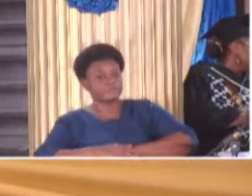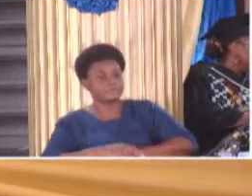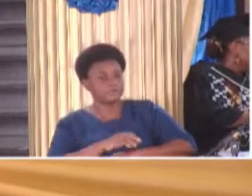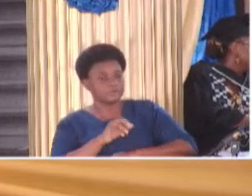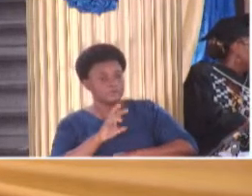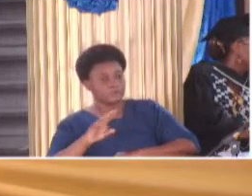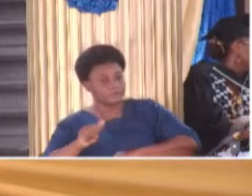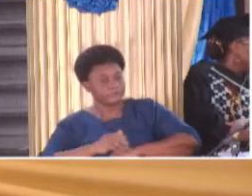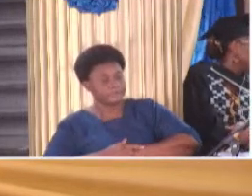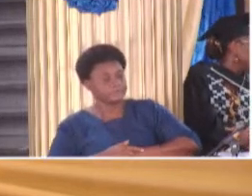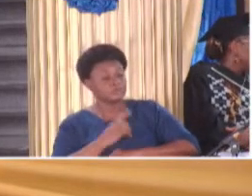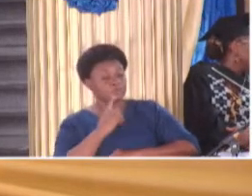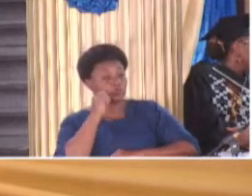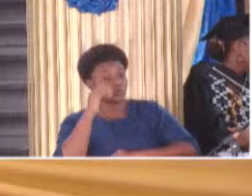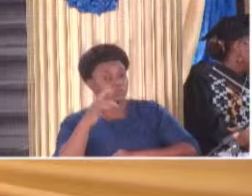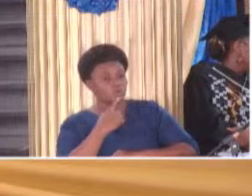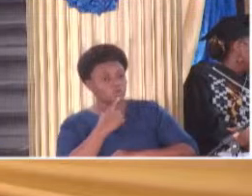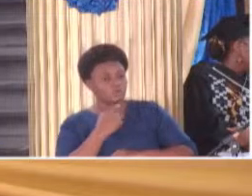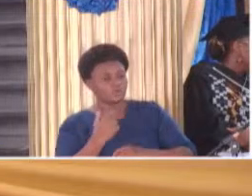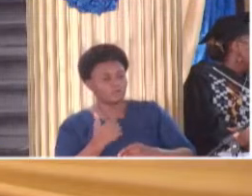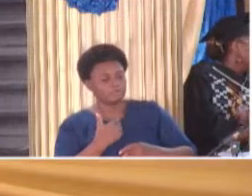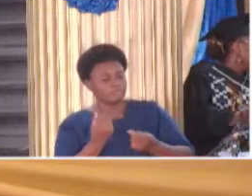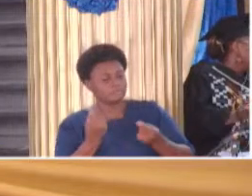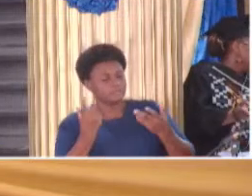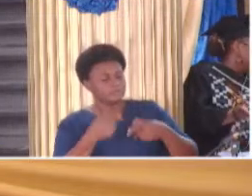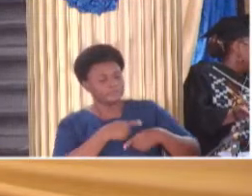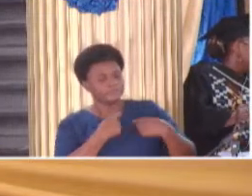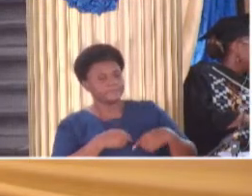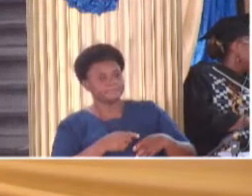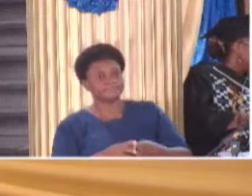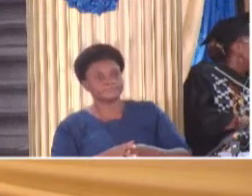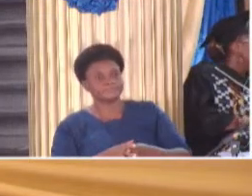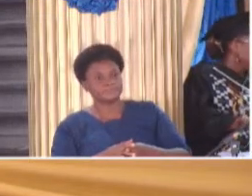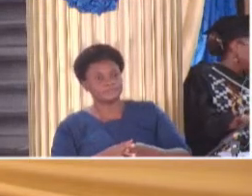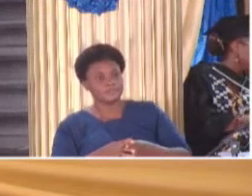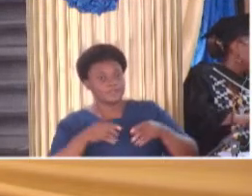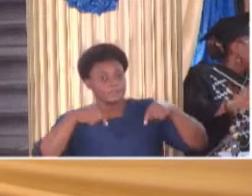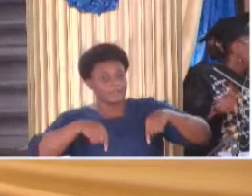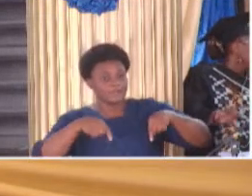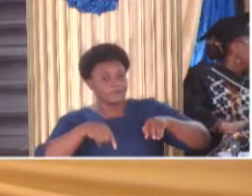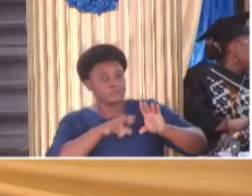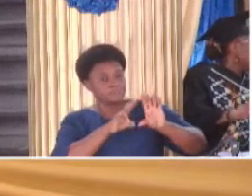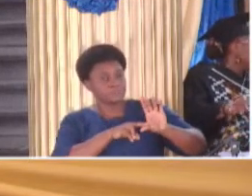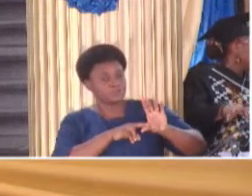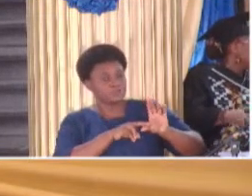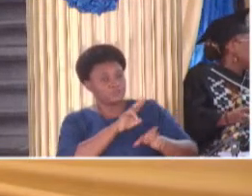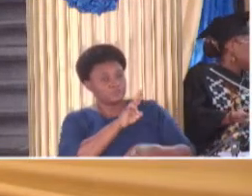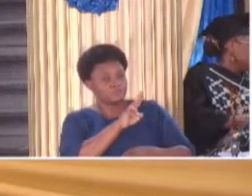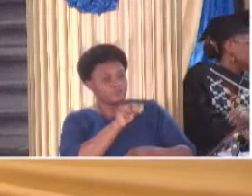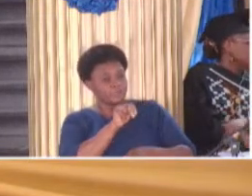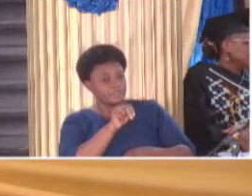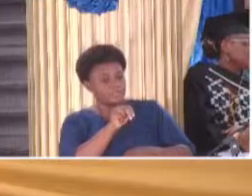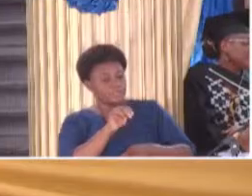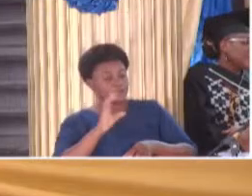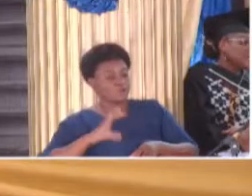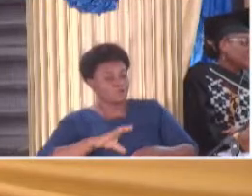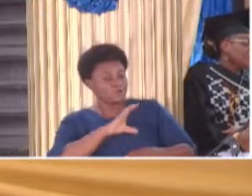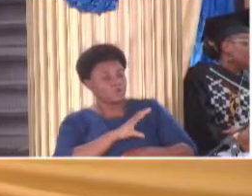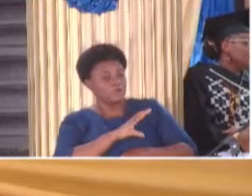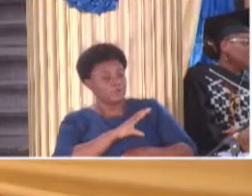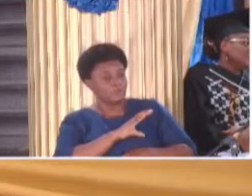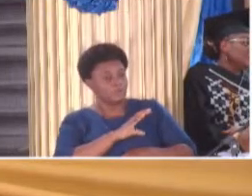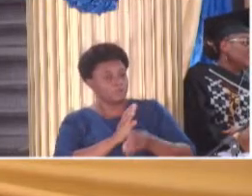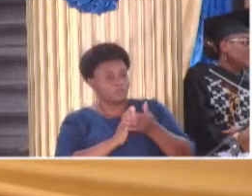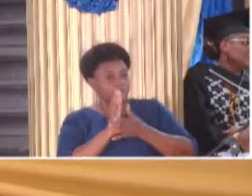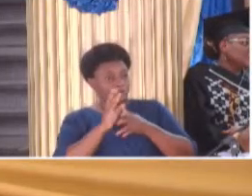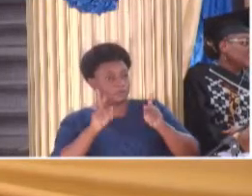She is a woman who wears many hats. She is the current chair of the United Nations Committee on the